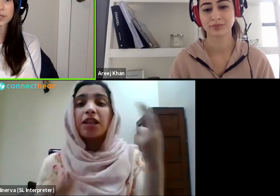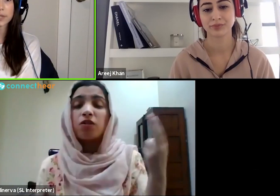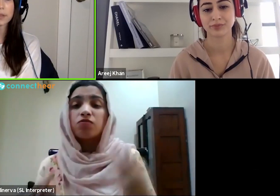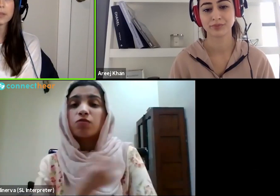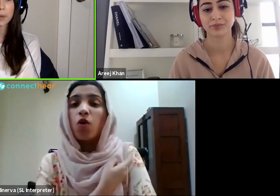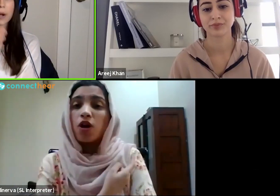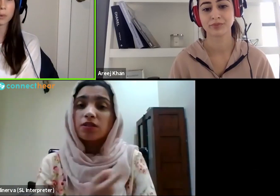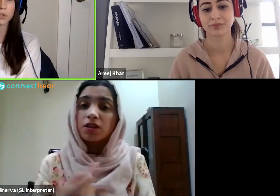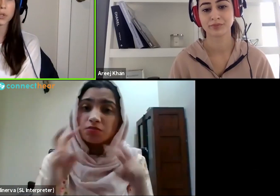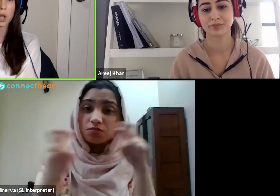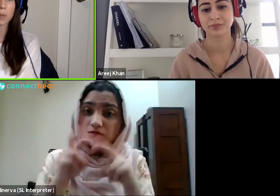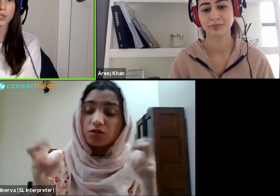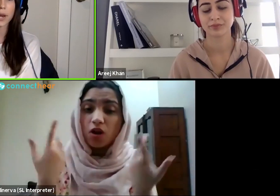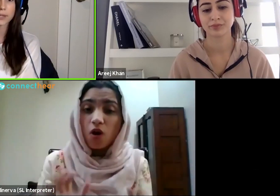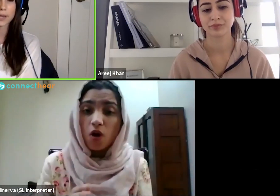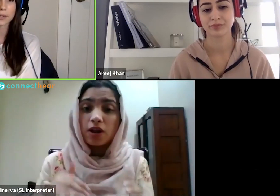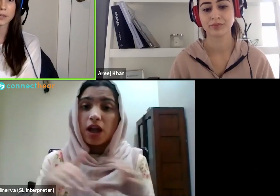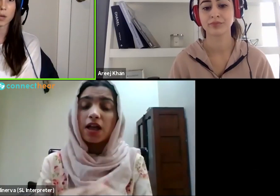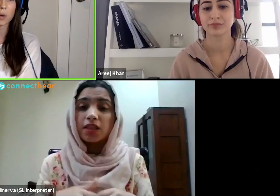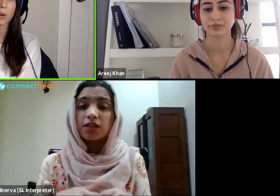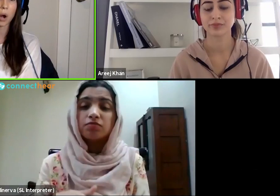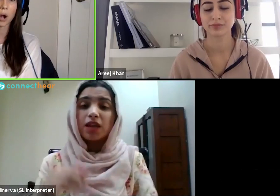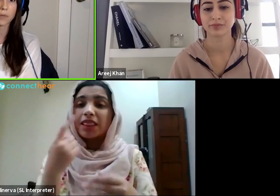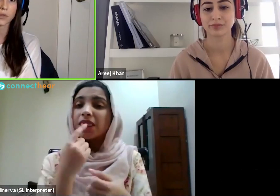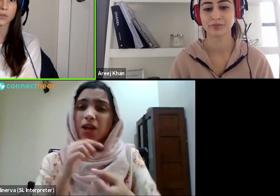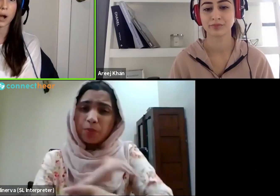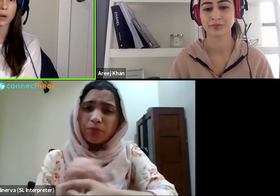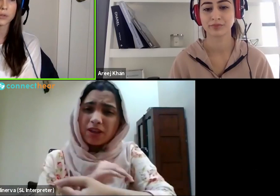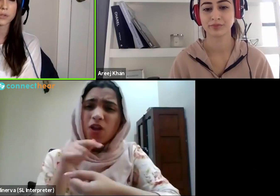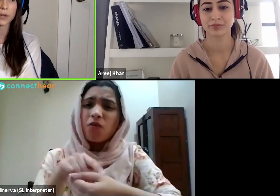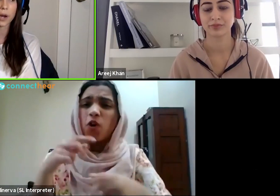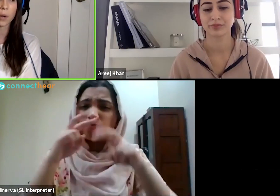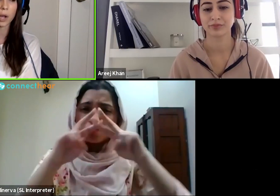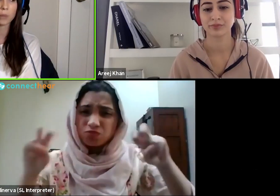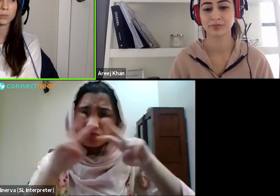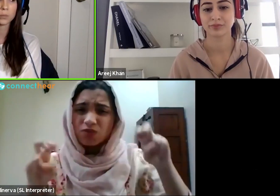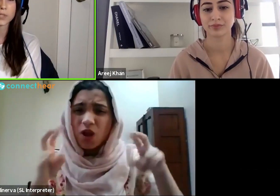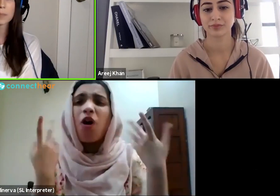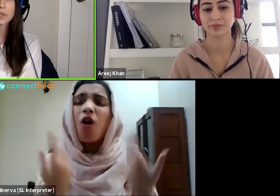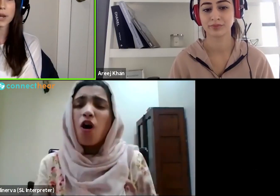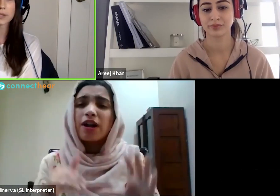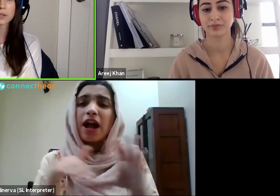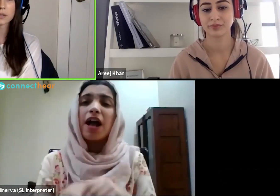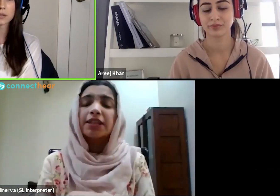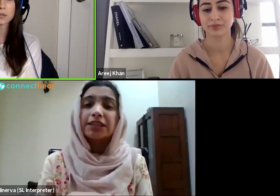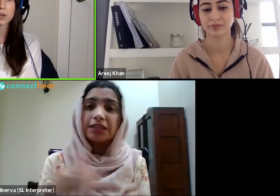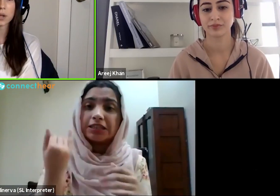research they did. They were able to do a lot more genetic testing. So we were part of those trials to figure out the type of